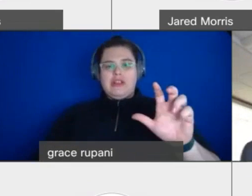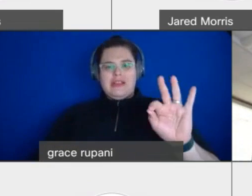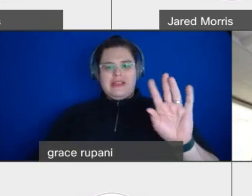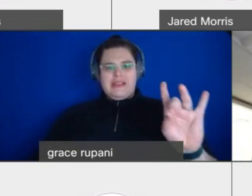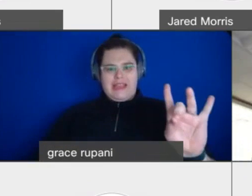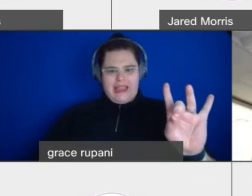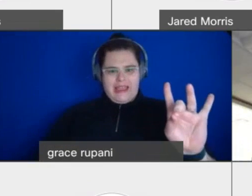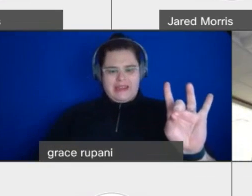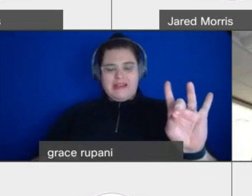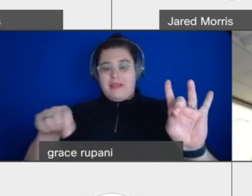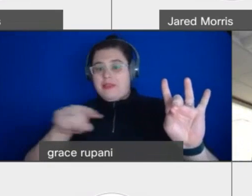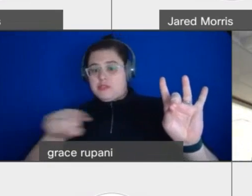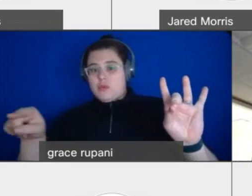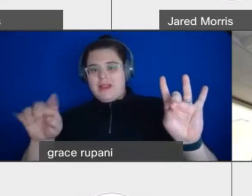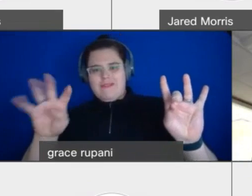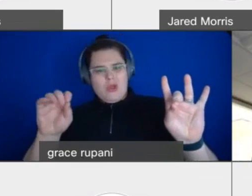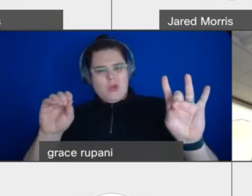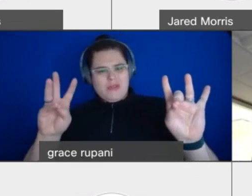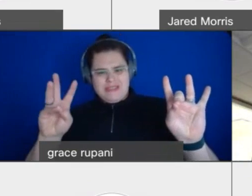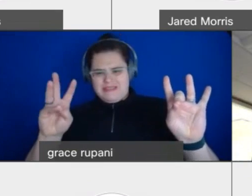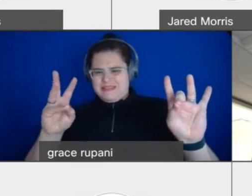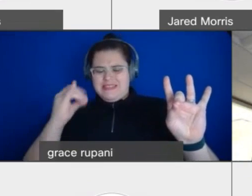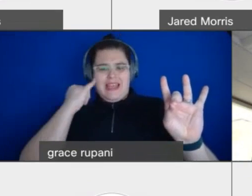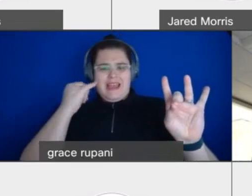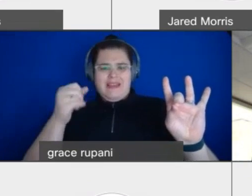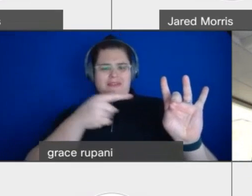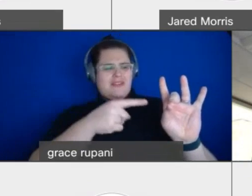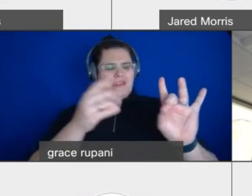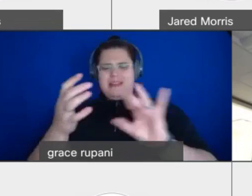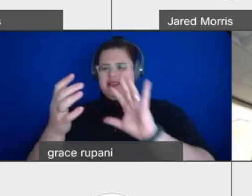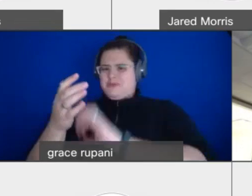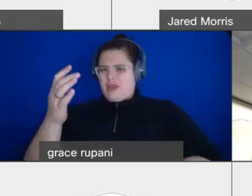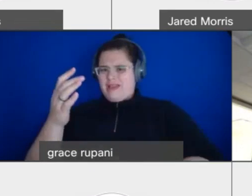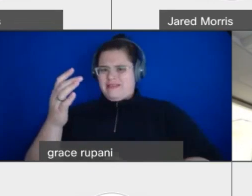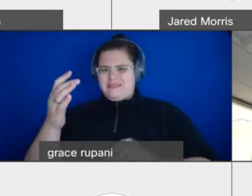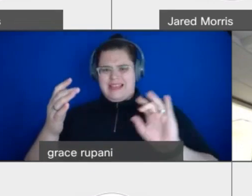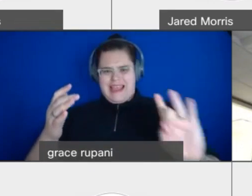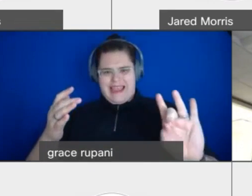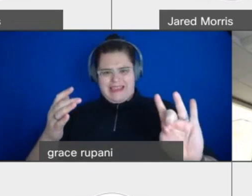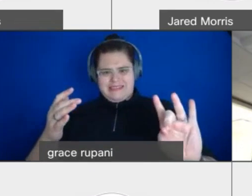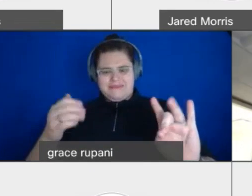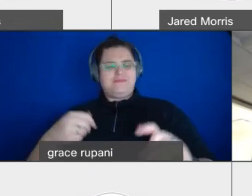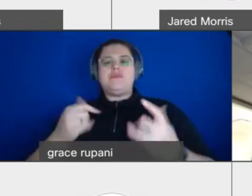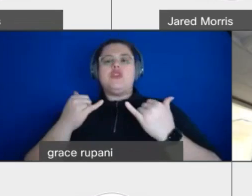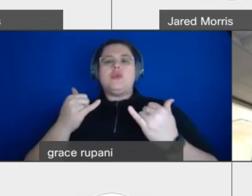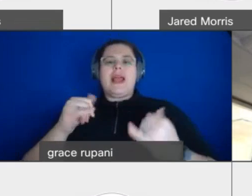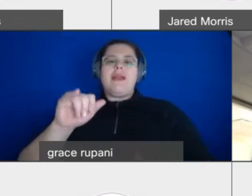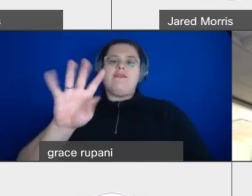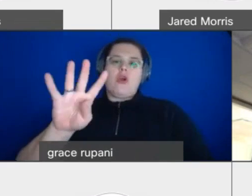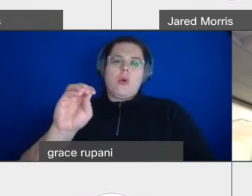406. That's an increase of 8. Actually, today's total is 404, and 2 of those